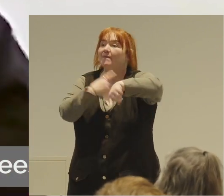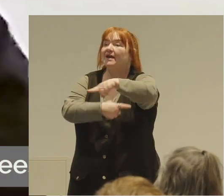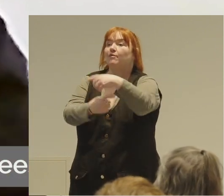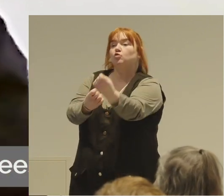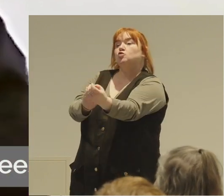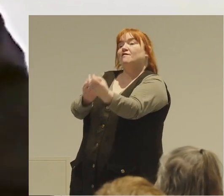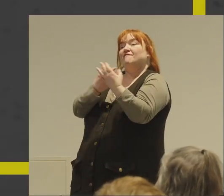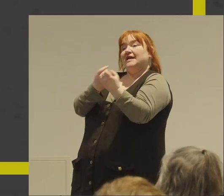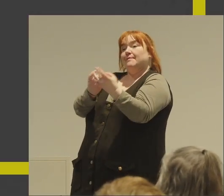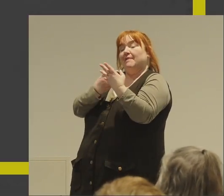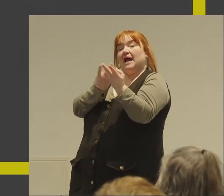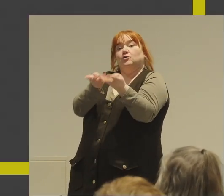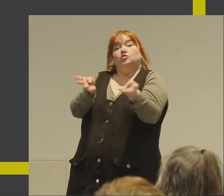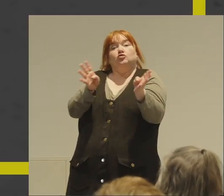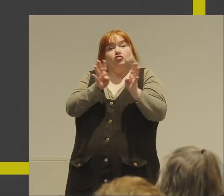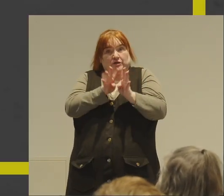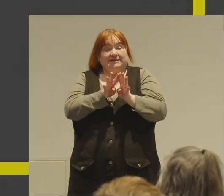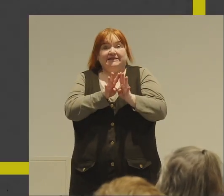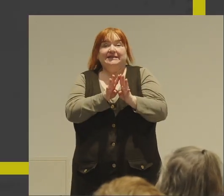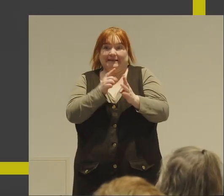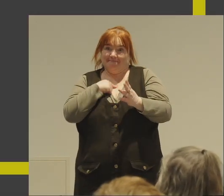the trustees.